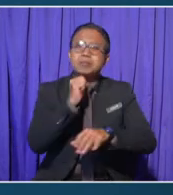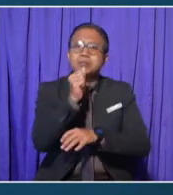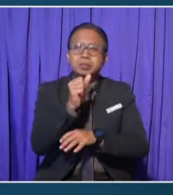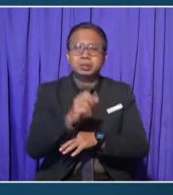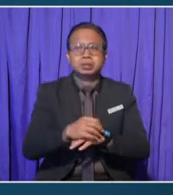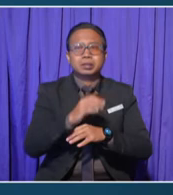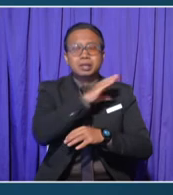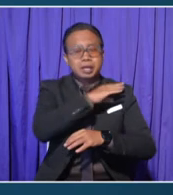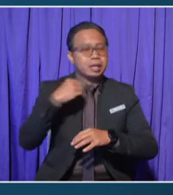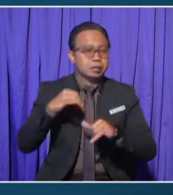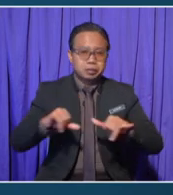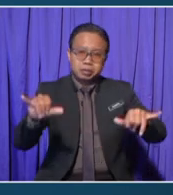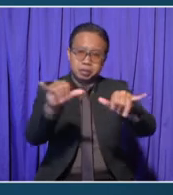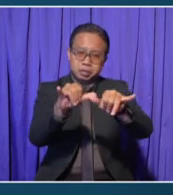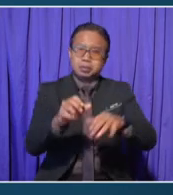standard units.